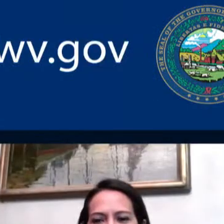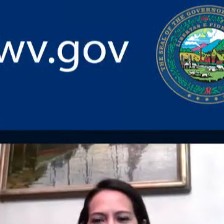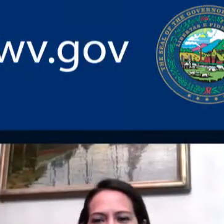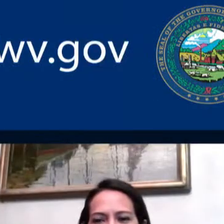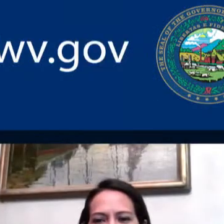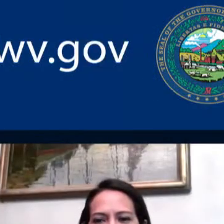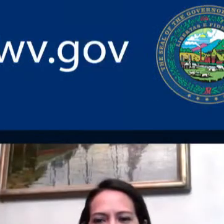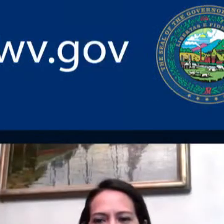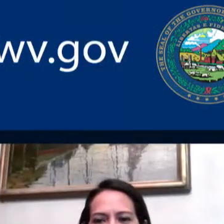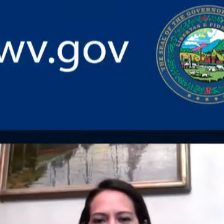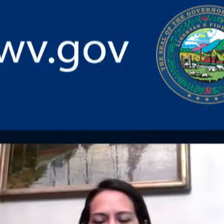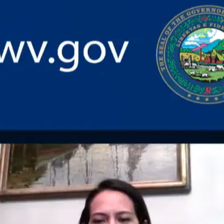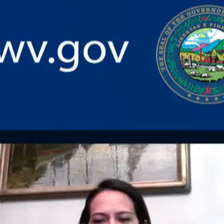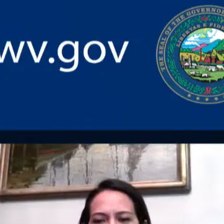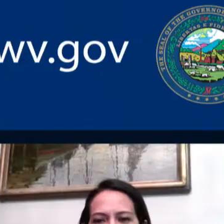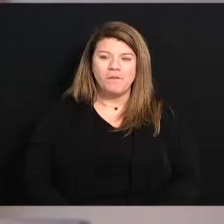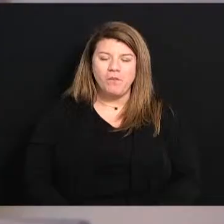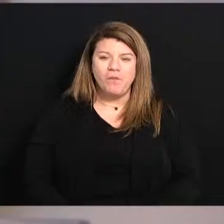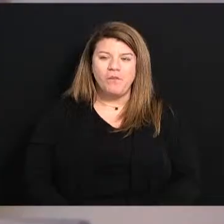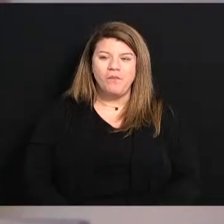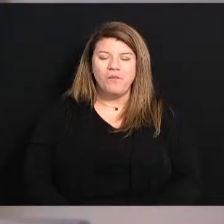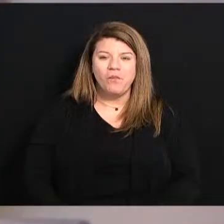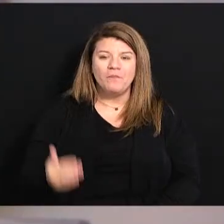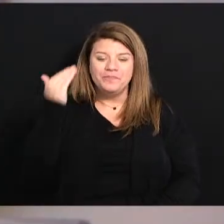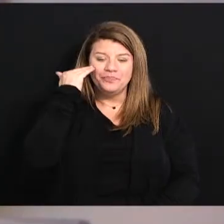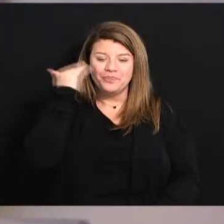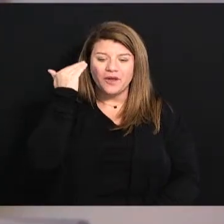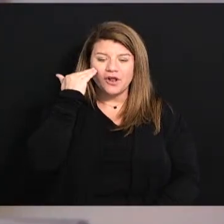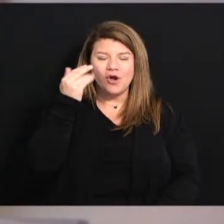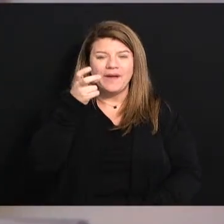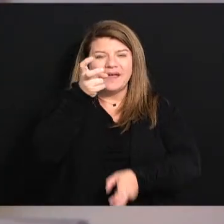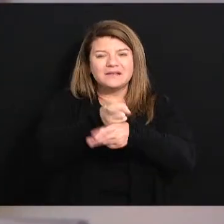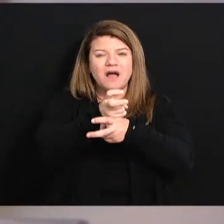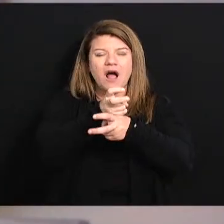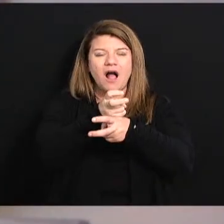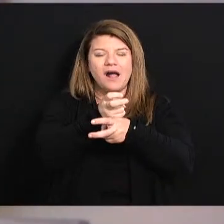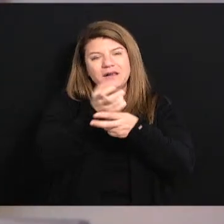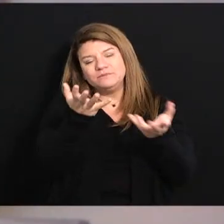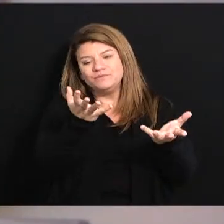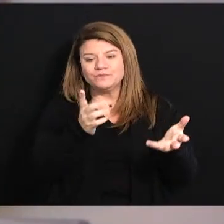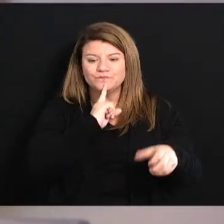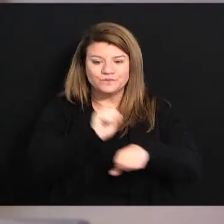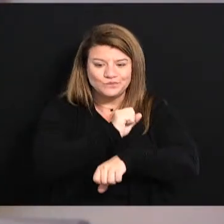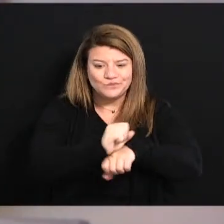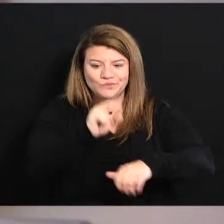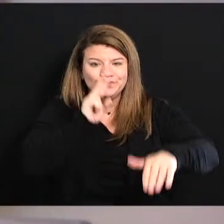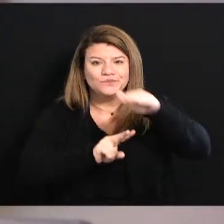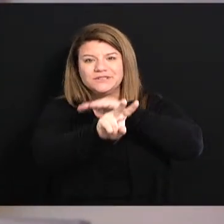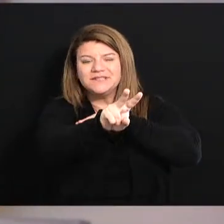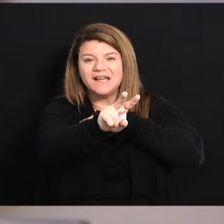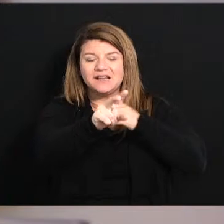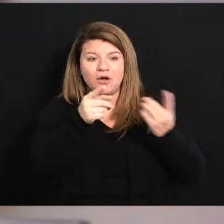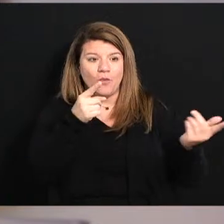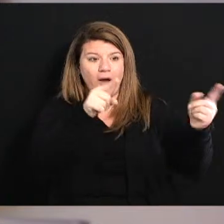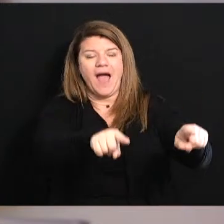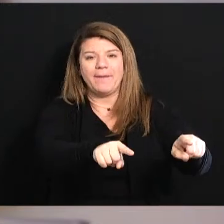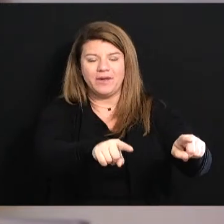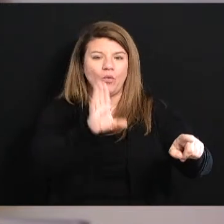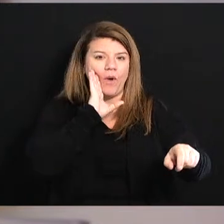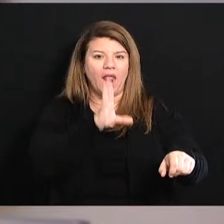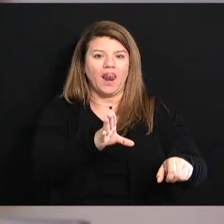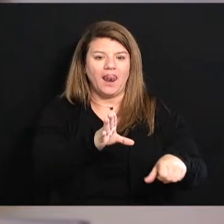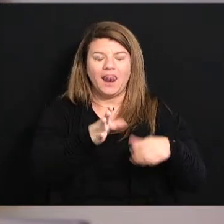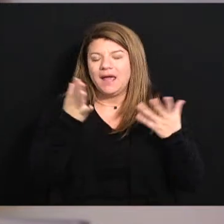Governor, and thank you, Charles. Charles, it's hard to predict exactly what the uptake will be. We